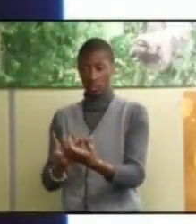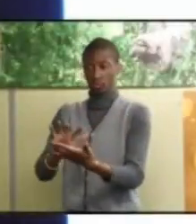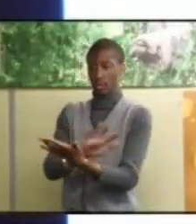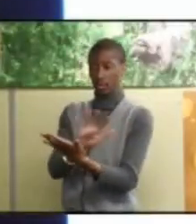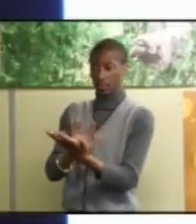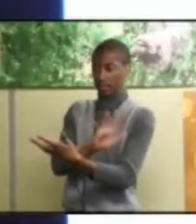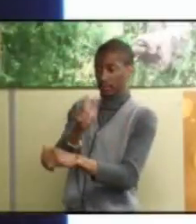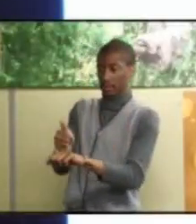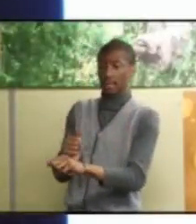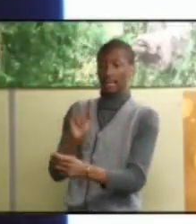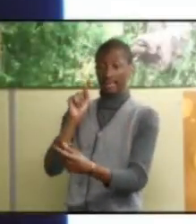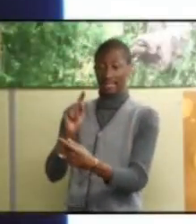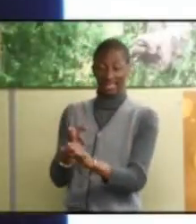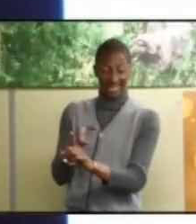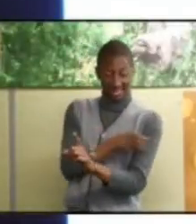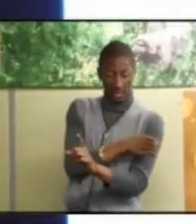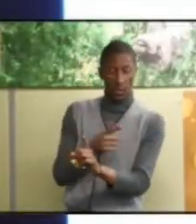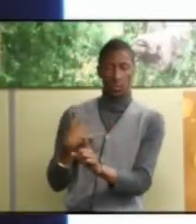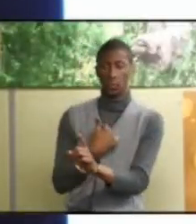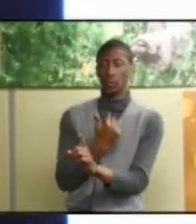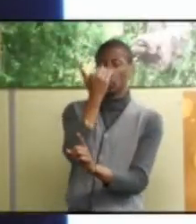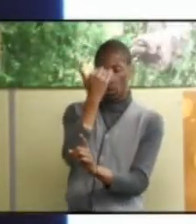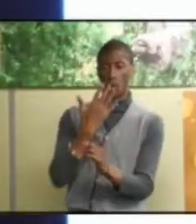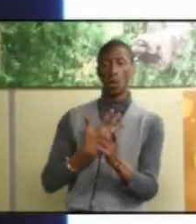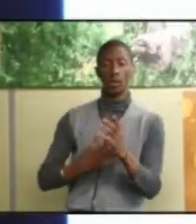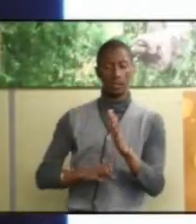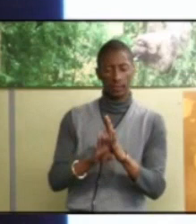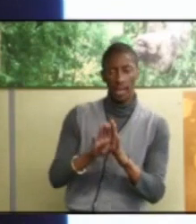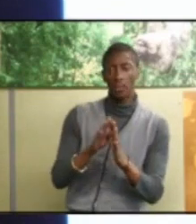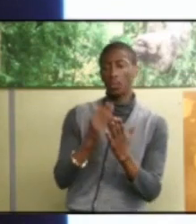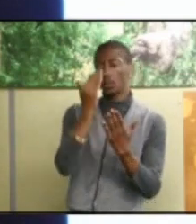we know what we're building, we know what it costs, we move on forward and start